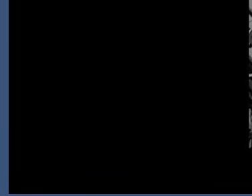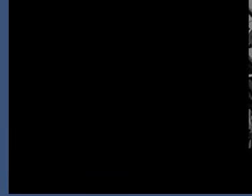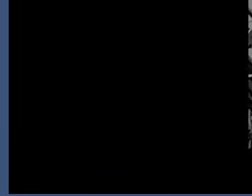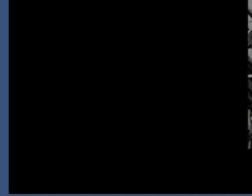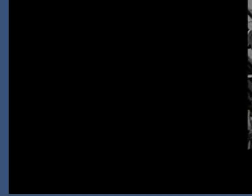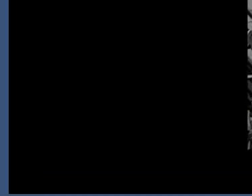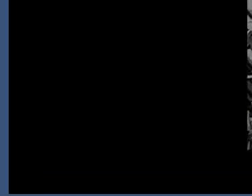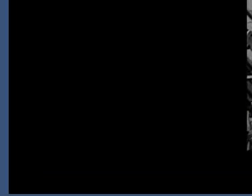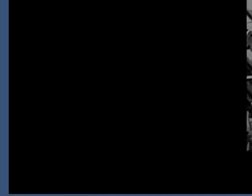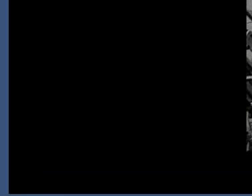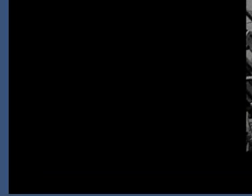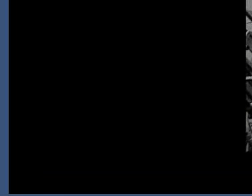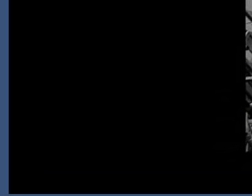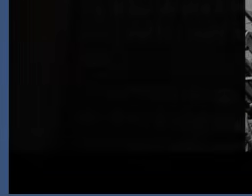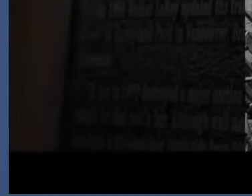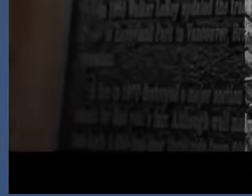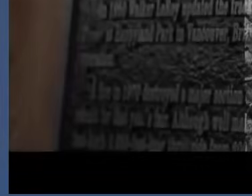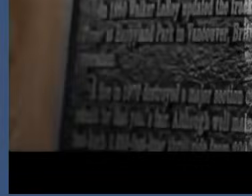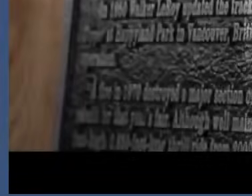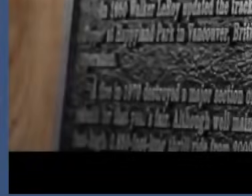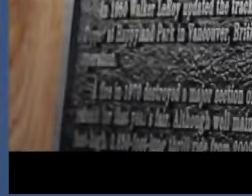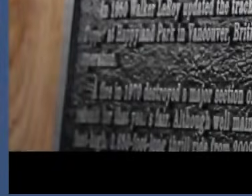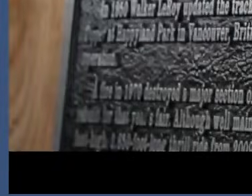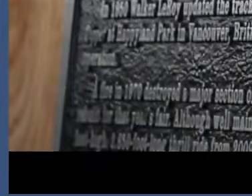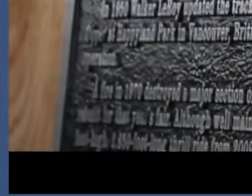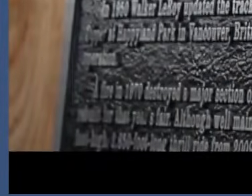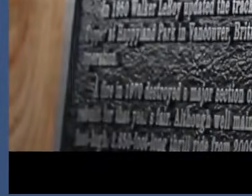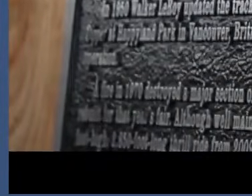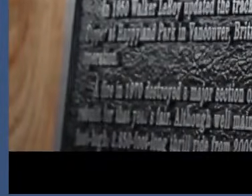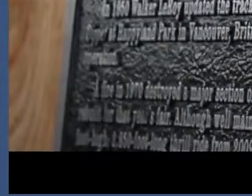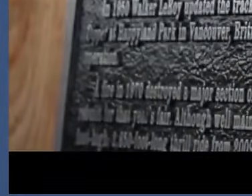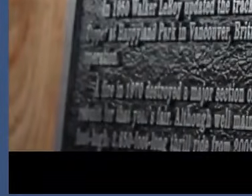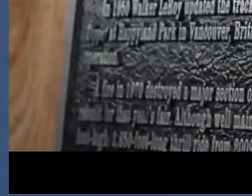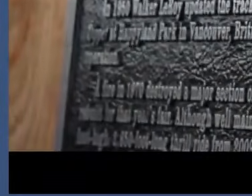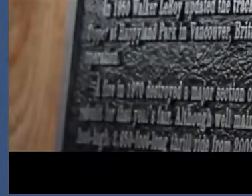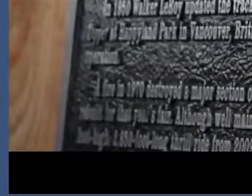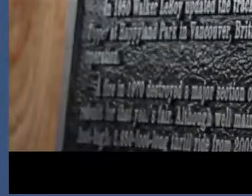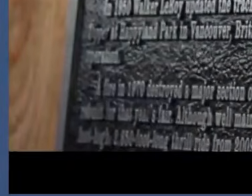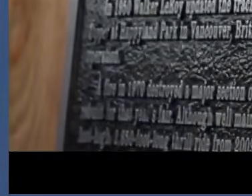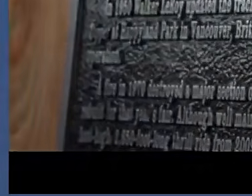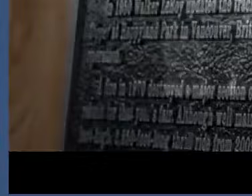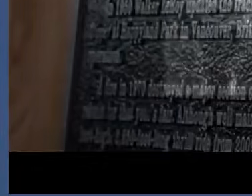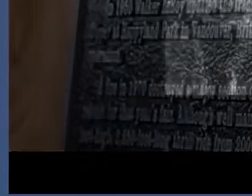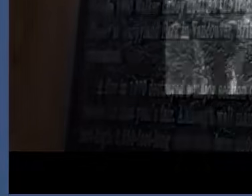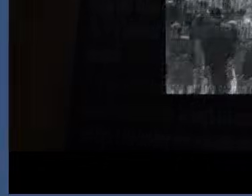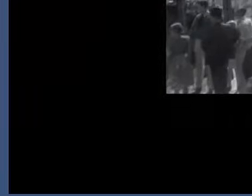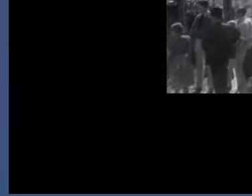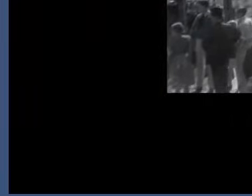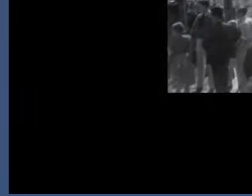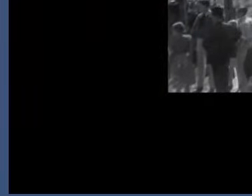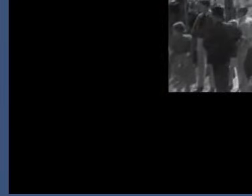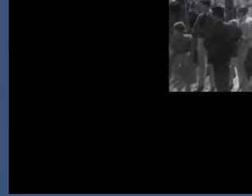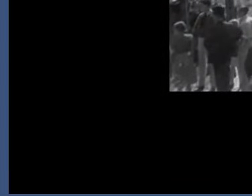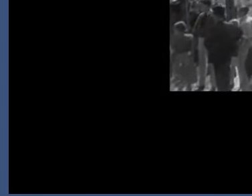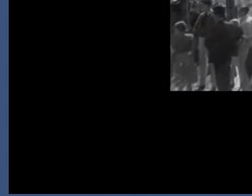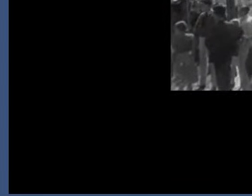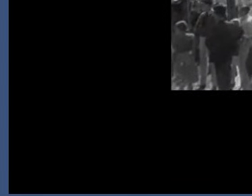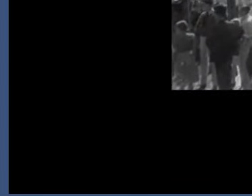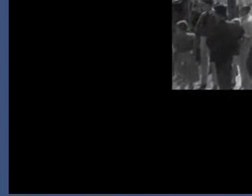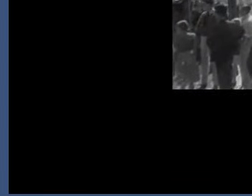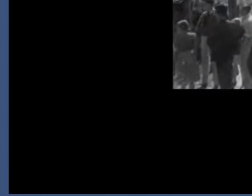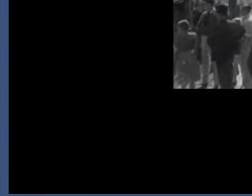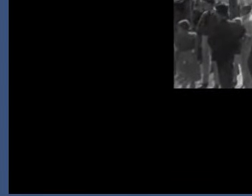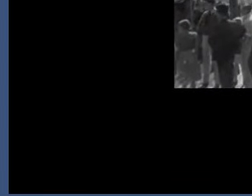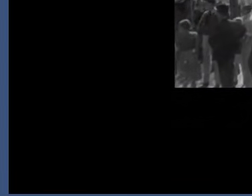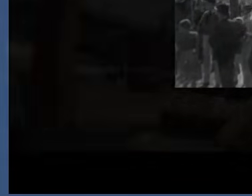This beautiful old coaster, built in the 1930s, now rebuilt a couple of times, it's still just as exciting and just